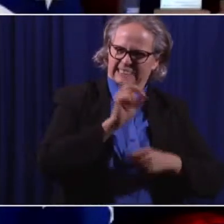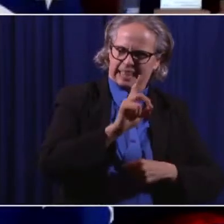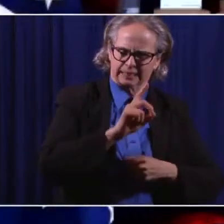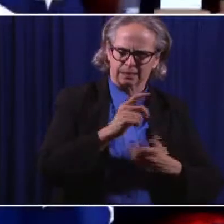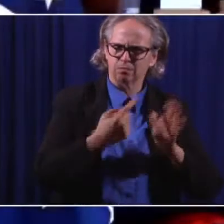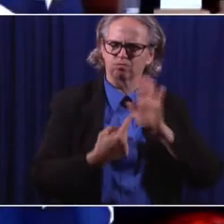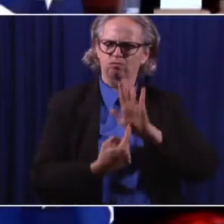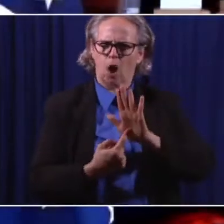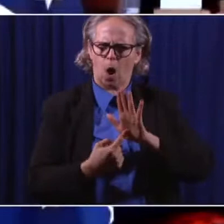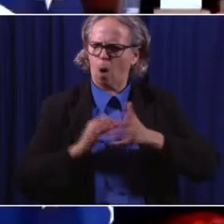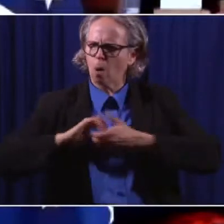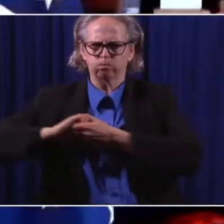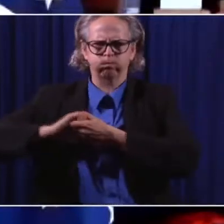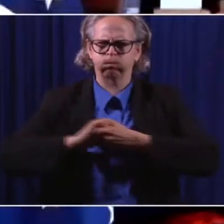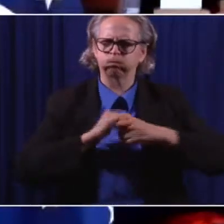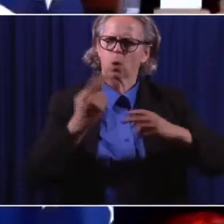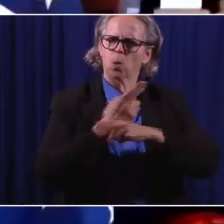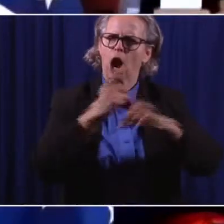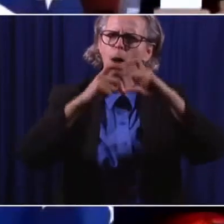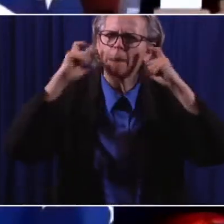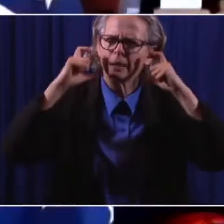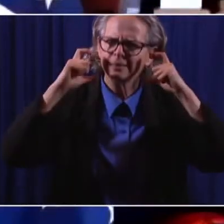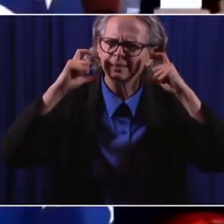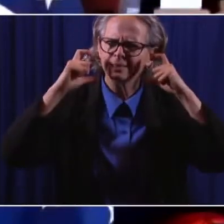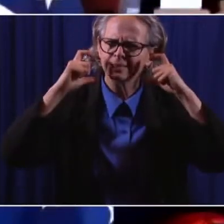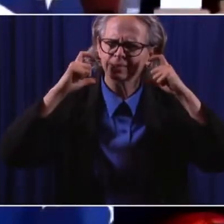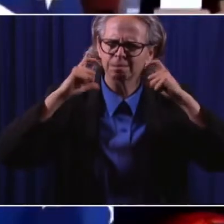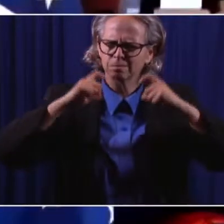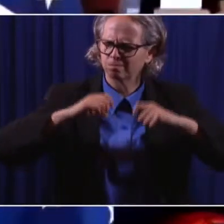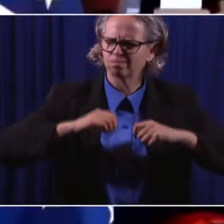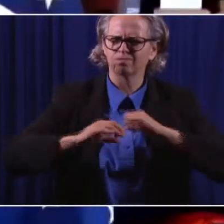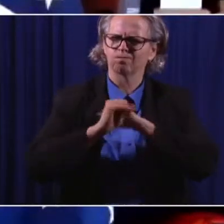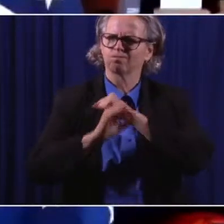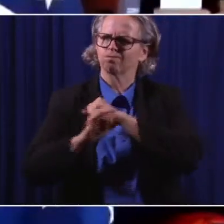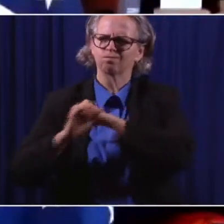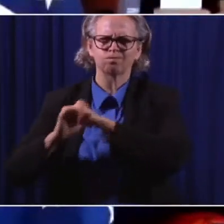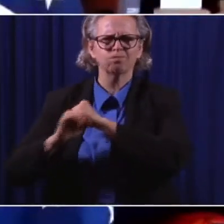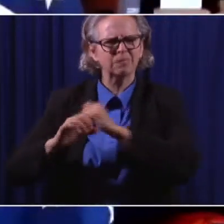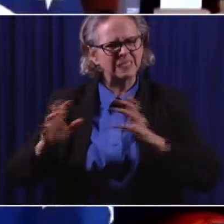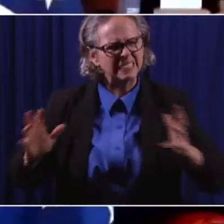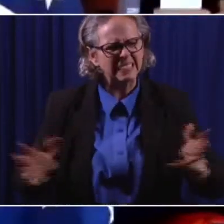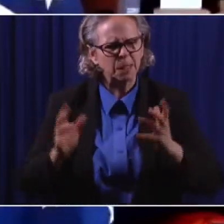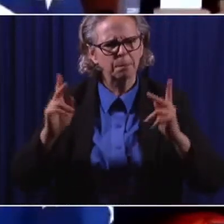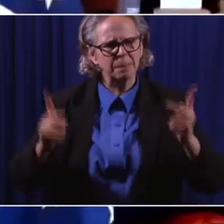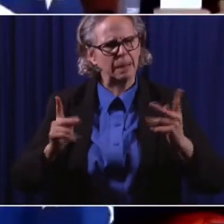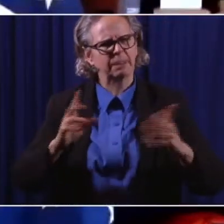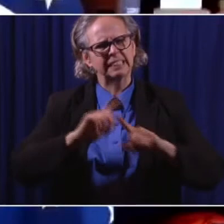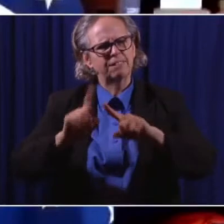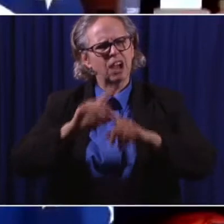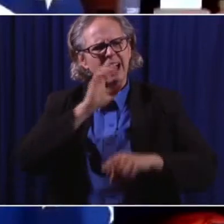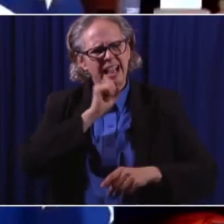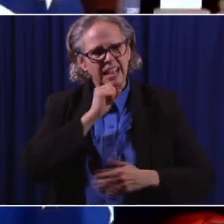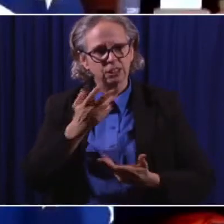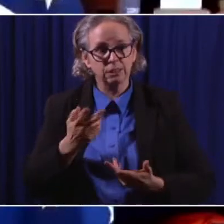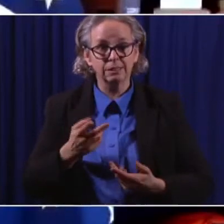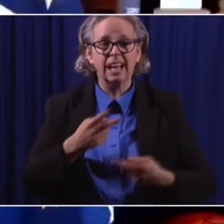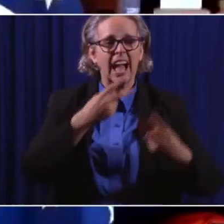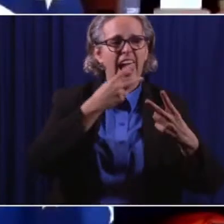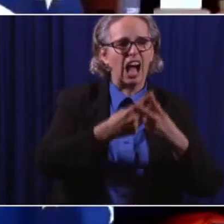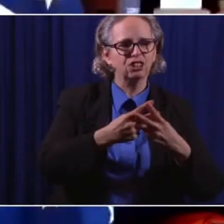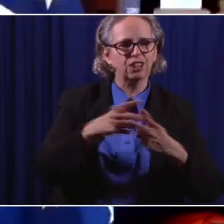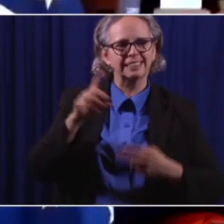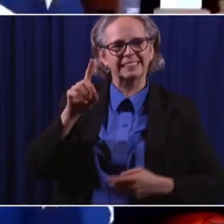of masks to reach people of all ages. The hashtag is Dayton